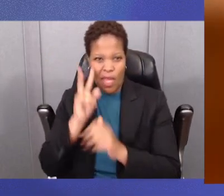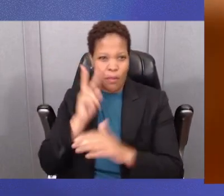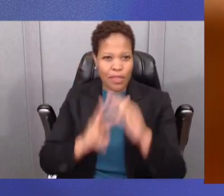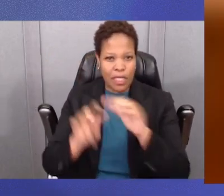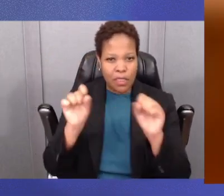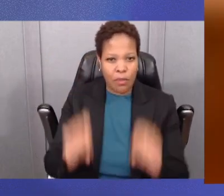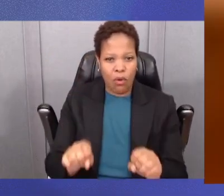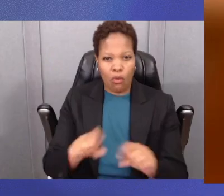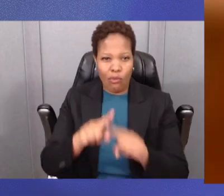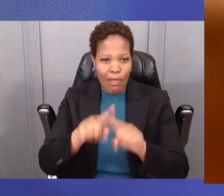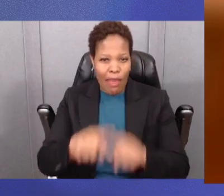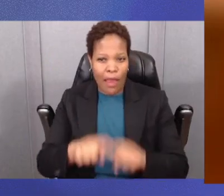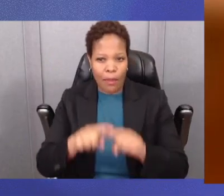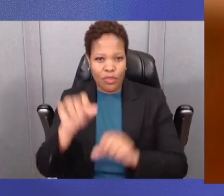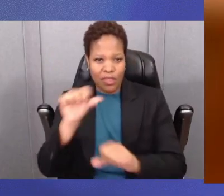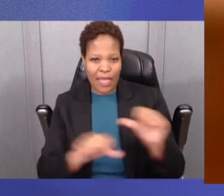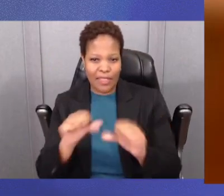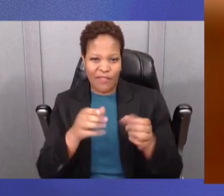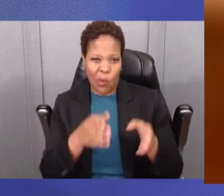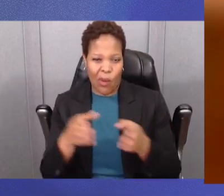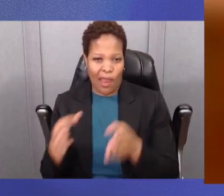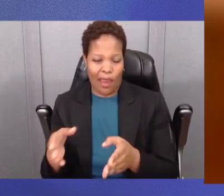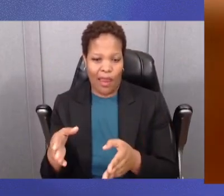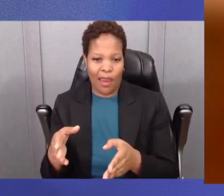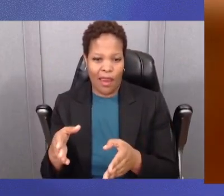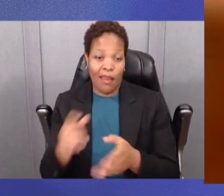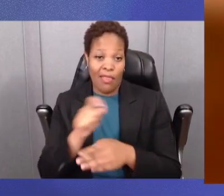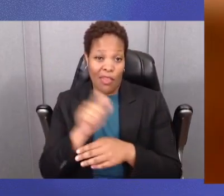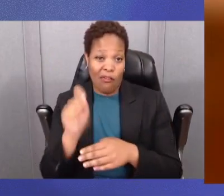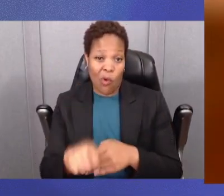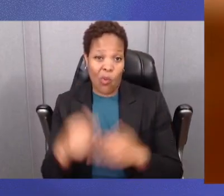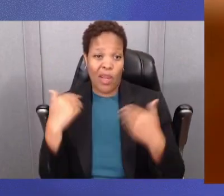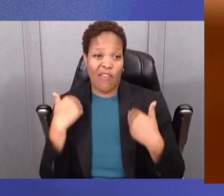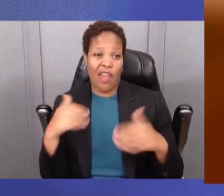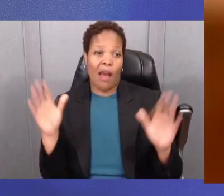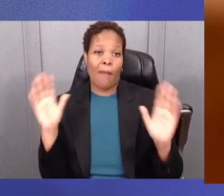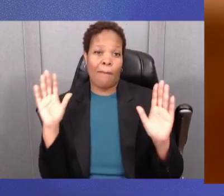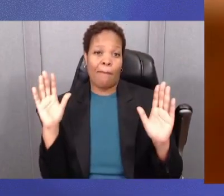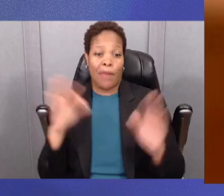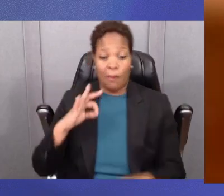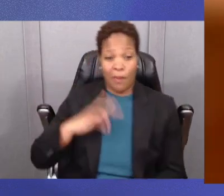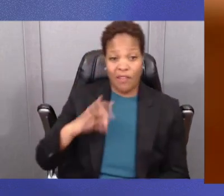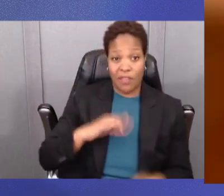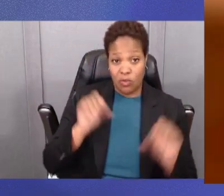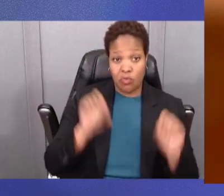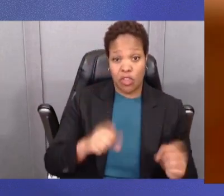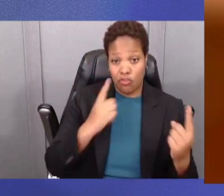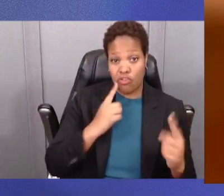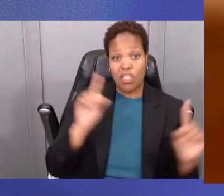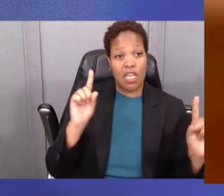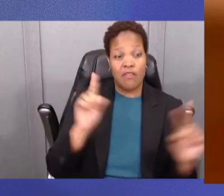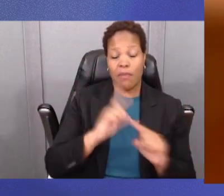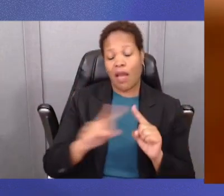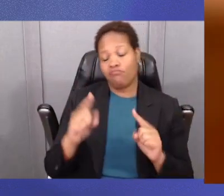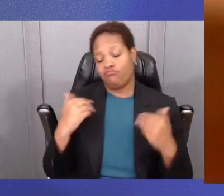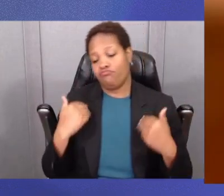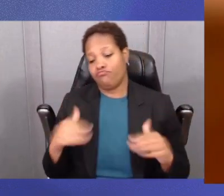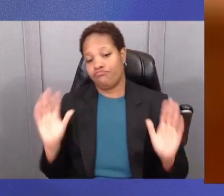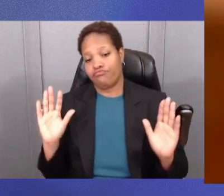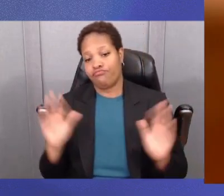reliably. And therefore, we're giving up achievable benefits that could be achieved. The third part of the deal,